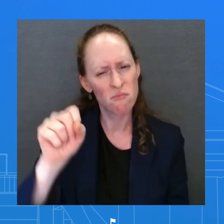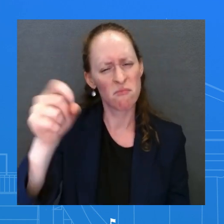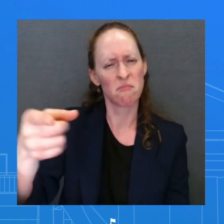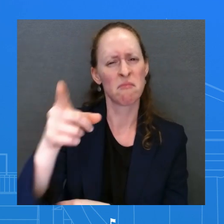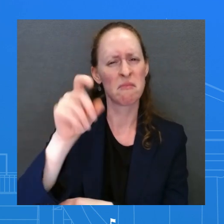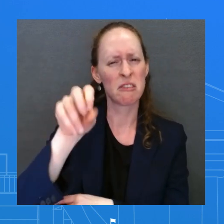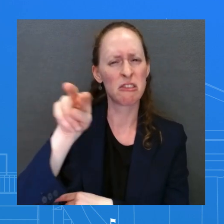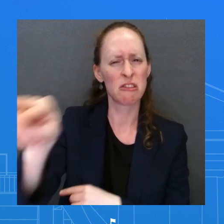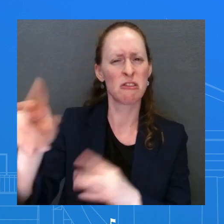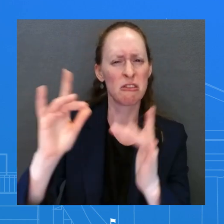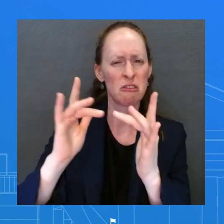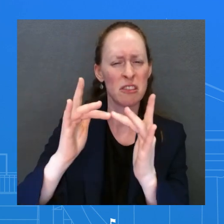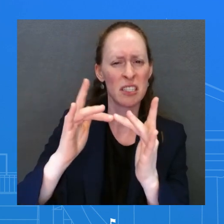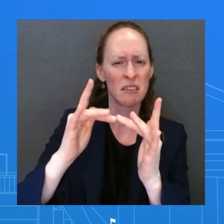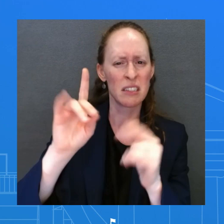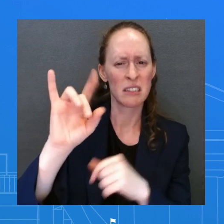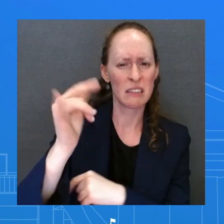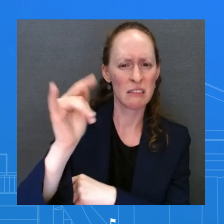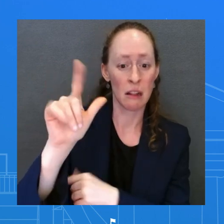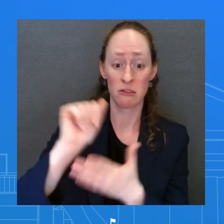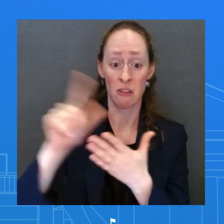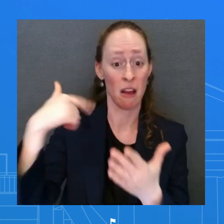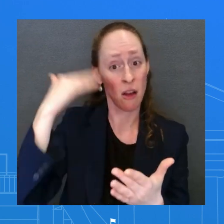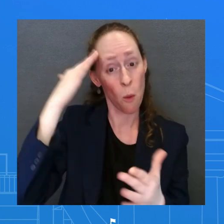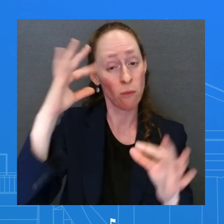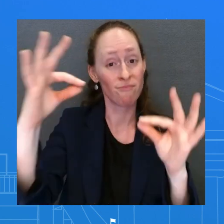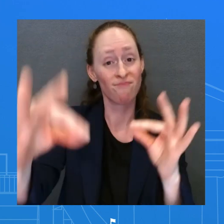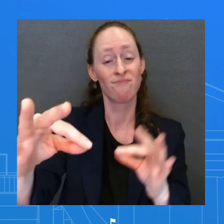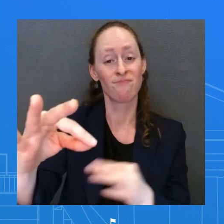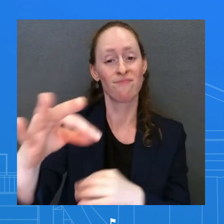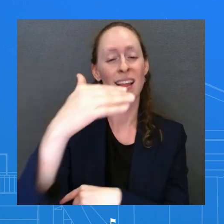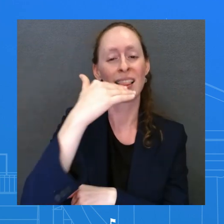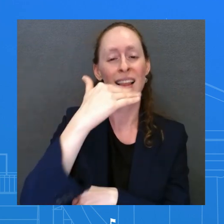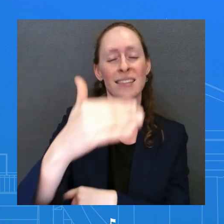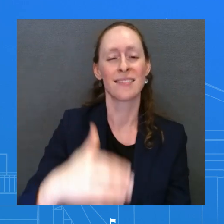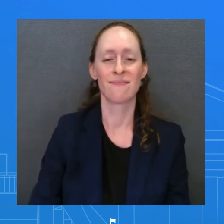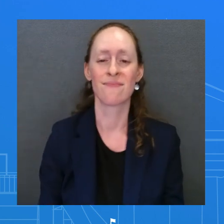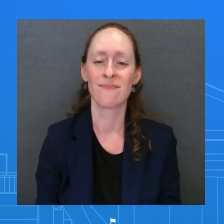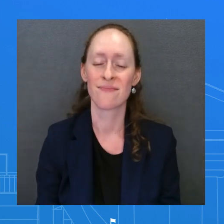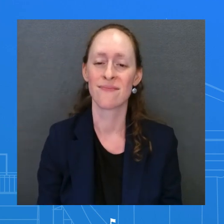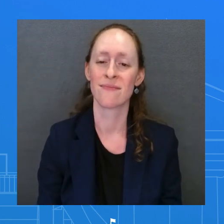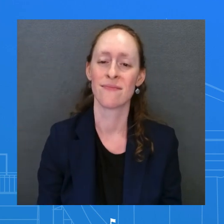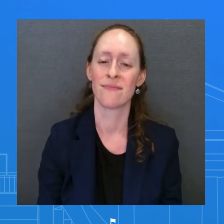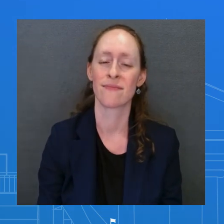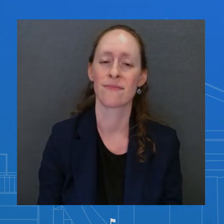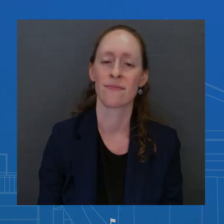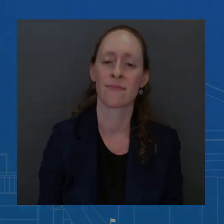Okay, great. Thanks, everybody. The Attorney General committed perjury by testifying to Congress that David